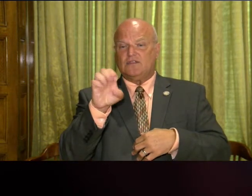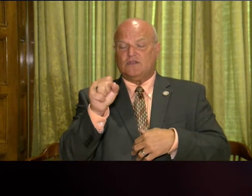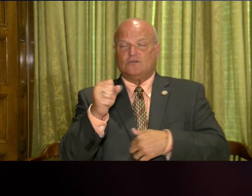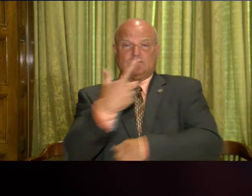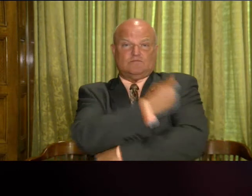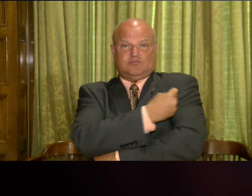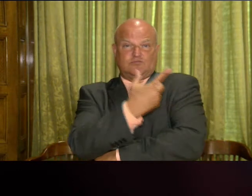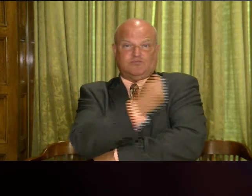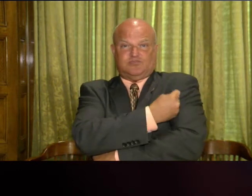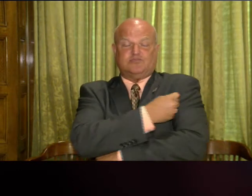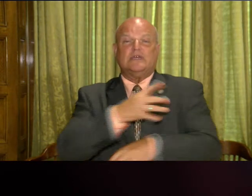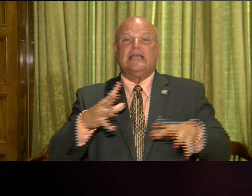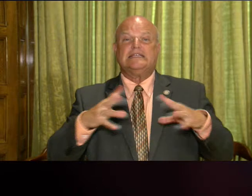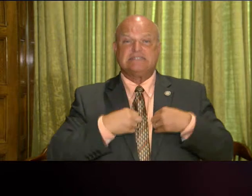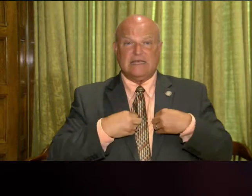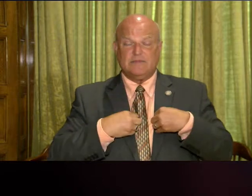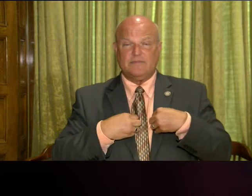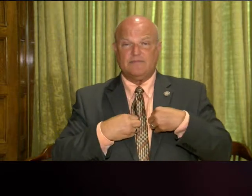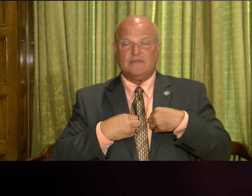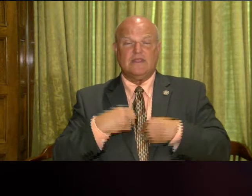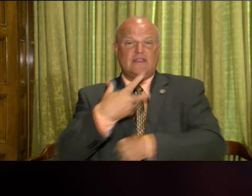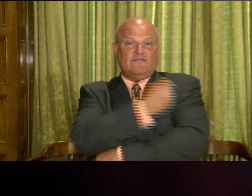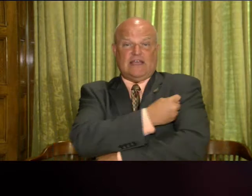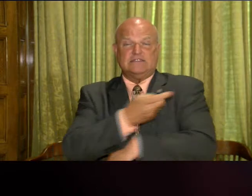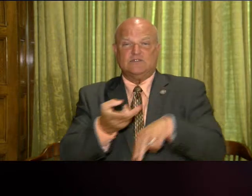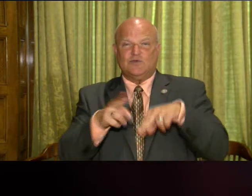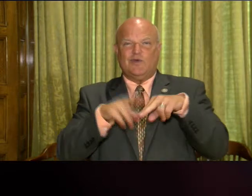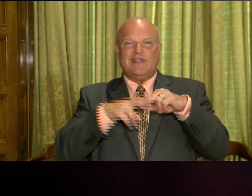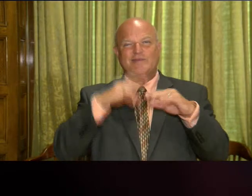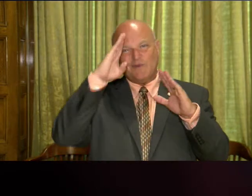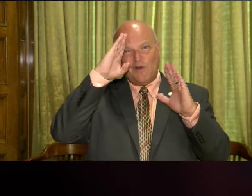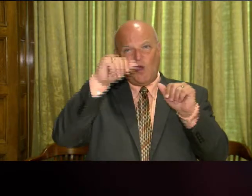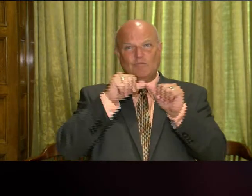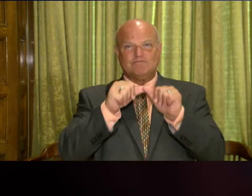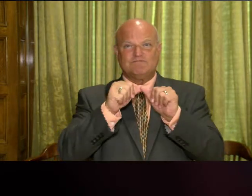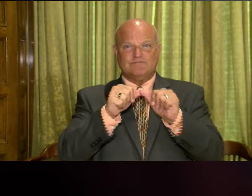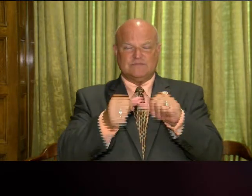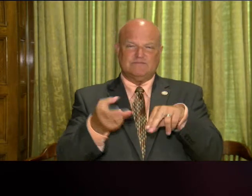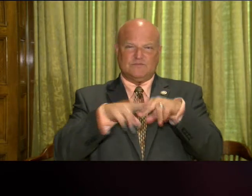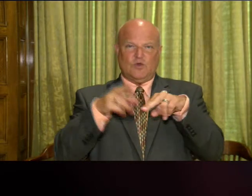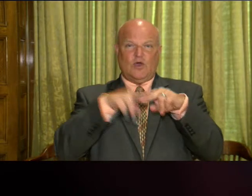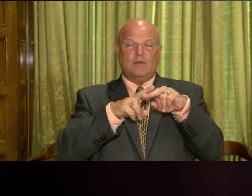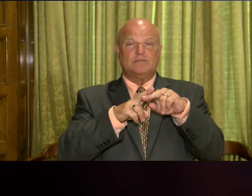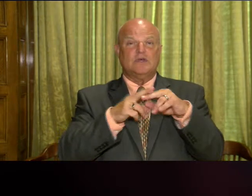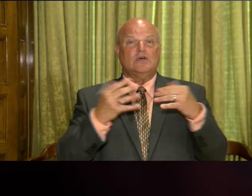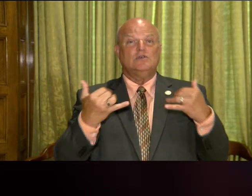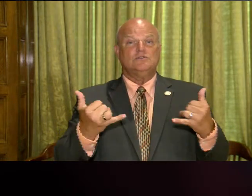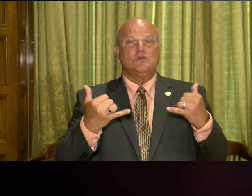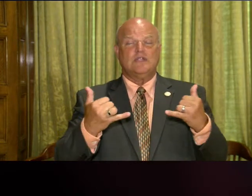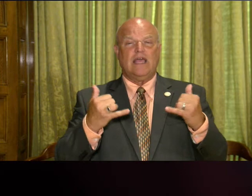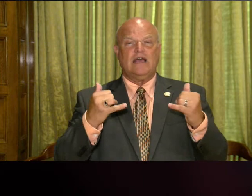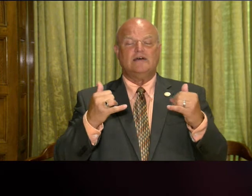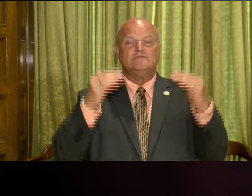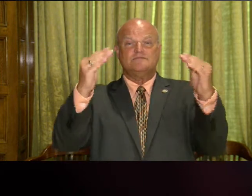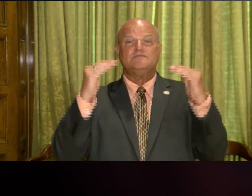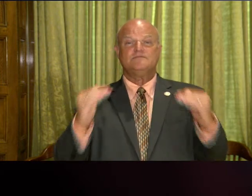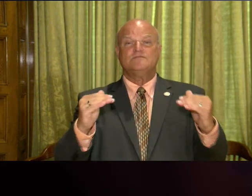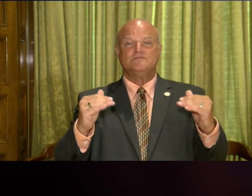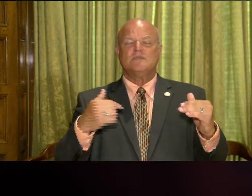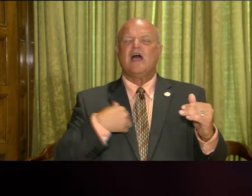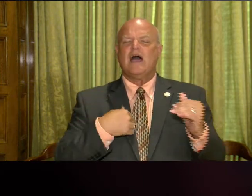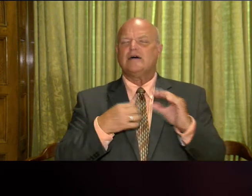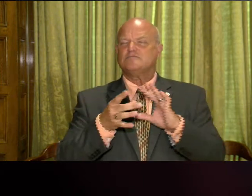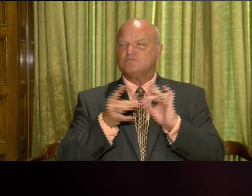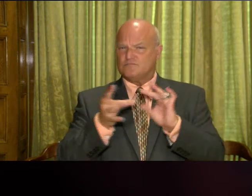and the acceptance of the vaccine going up, and we hope that continues. And so with that, let's go to the next one. I want to make a couple